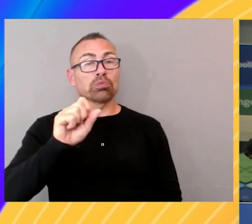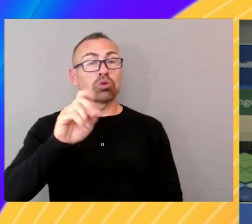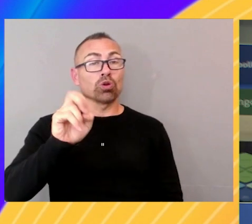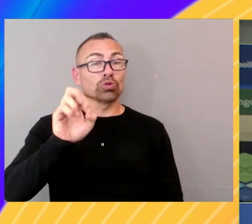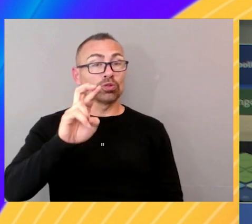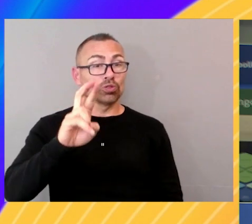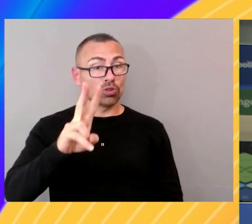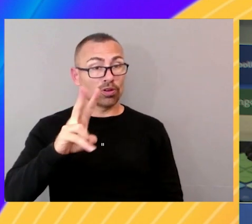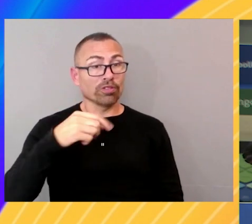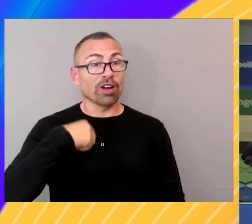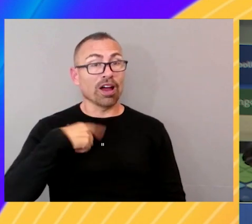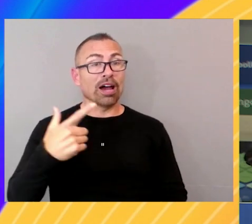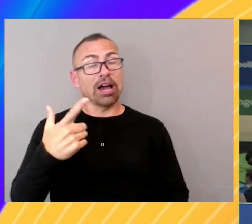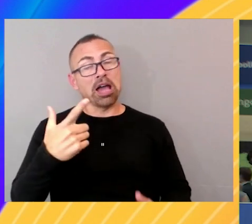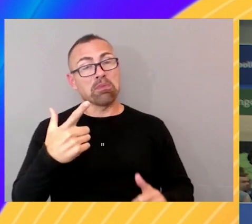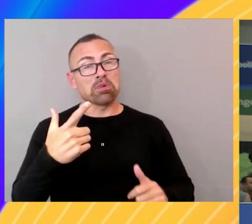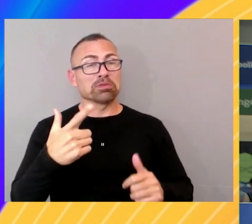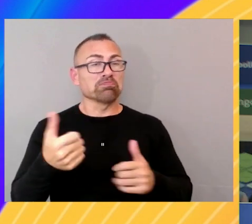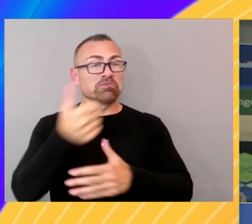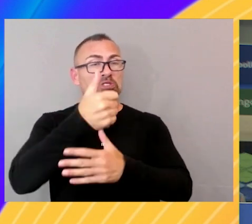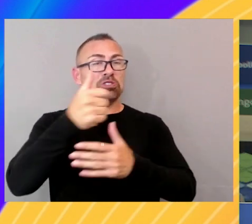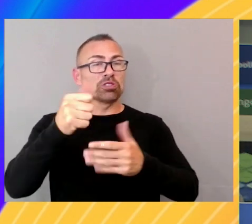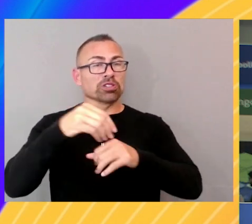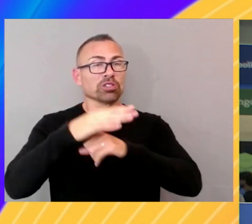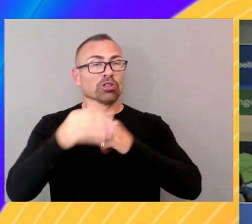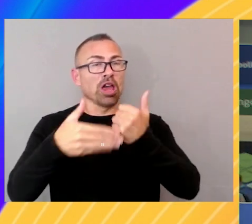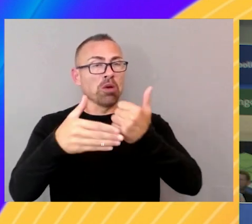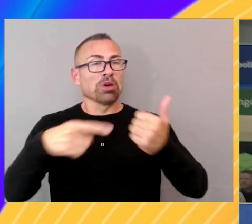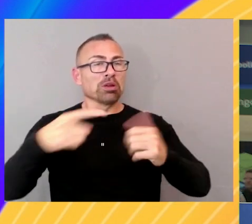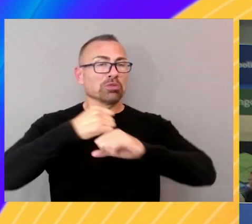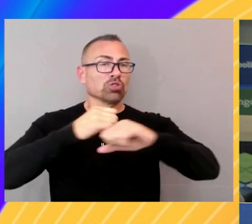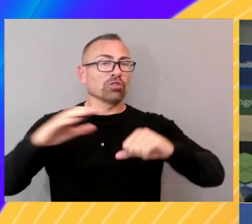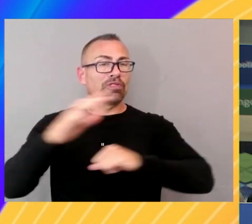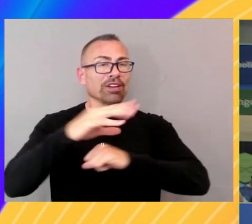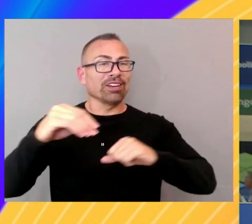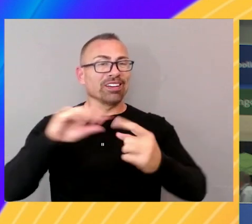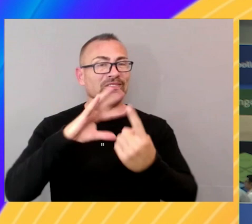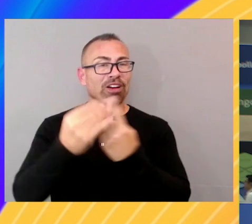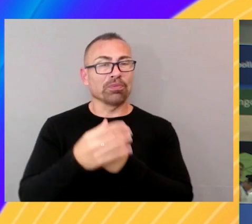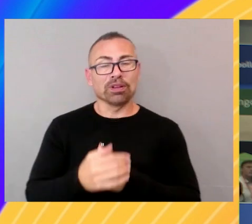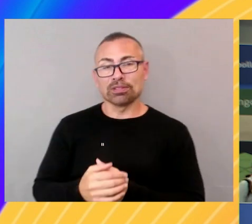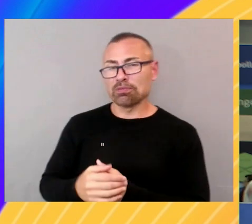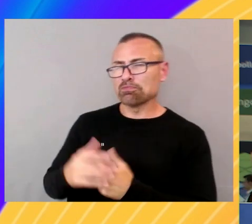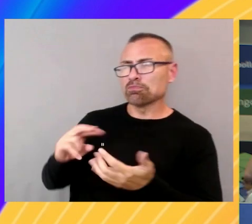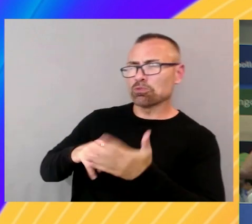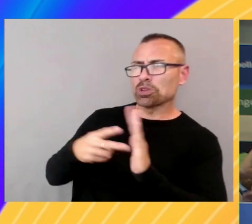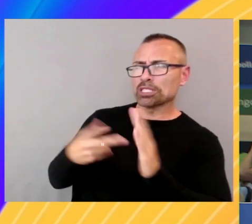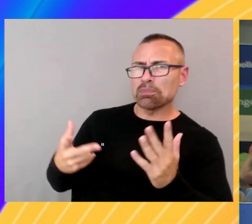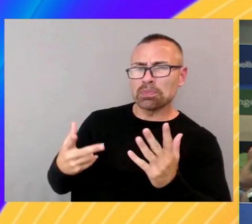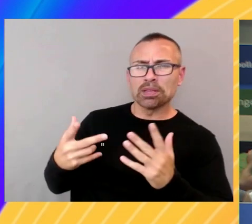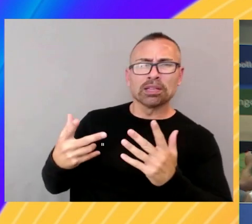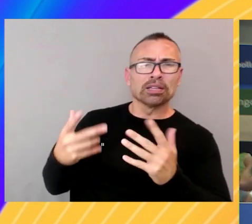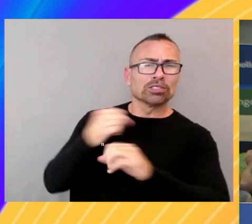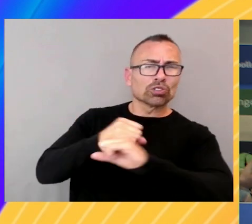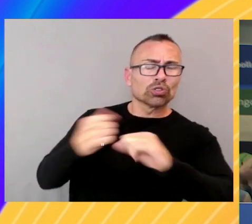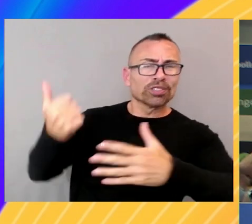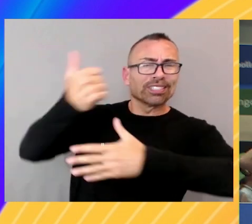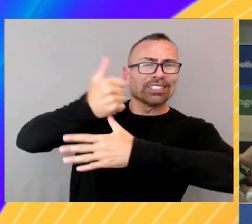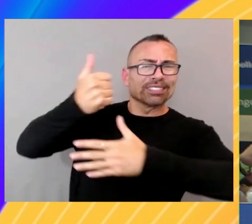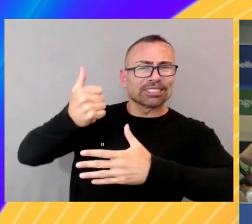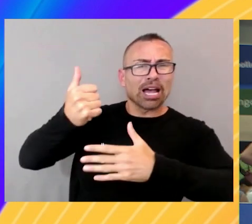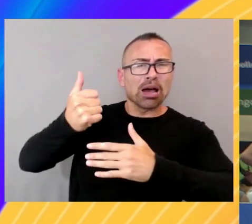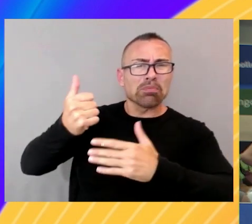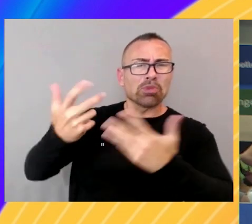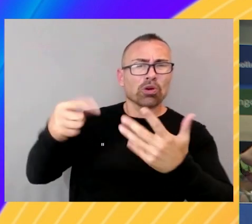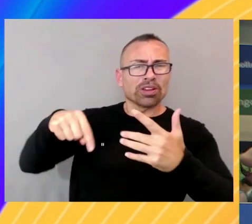What does that mean? So like security is top priority at AWS, and how do you use maybe AWS Jams to talk to them about